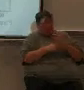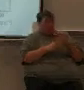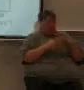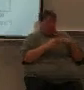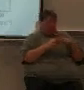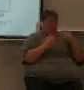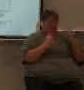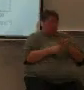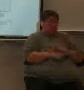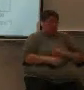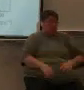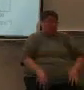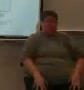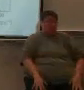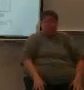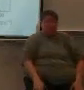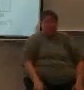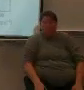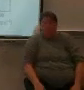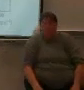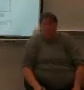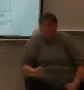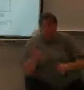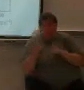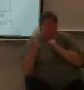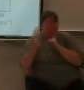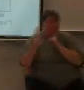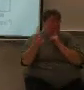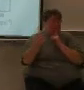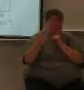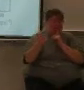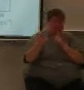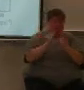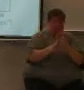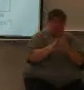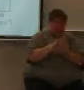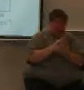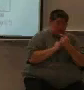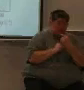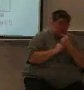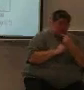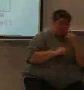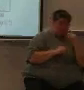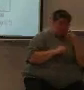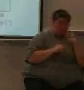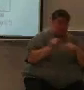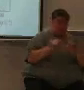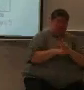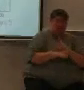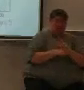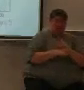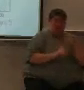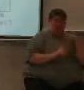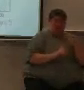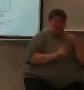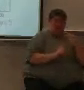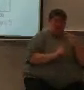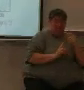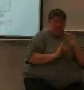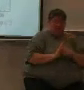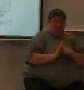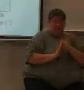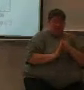with it. Is there any laws saying you can't use certain kinds of salt? Or Yeah,